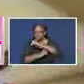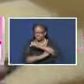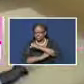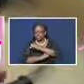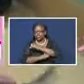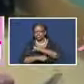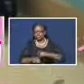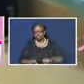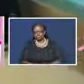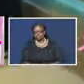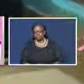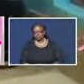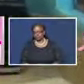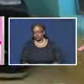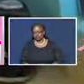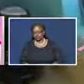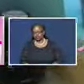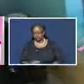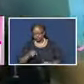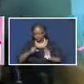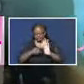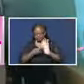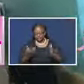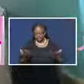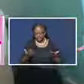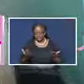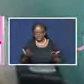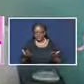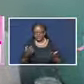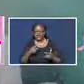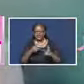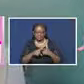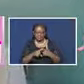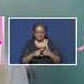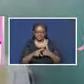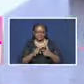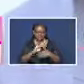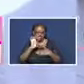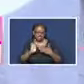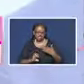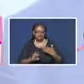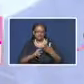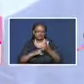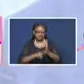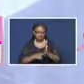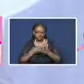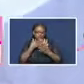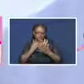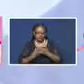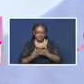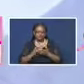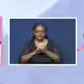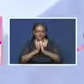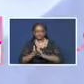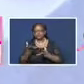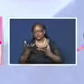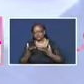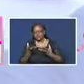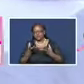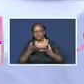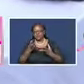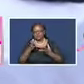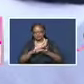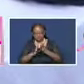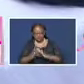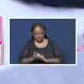you to start here and then the end result, becoming what you want to be, an executive chef